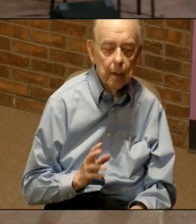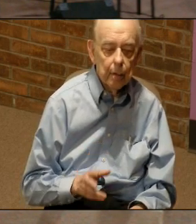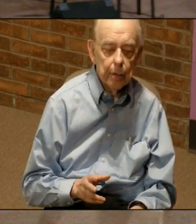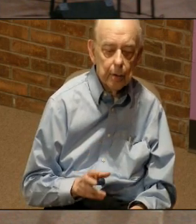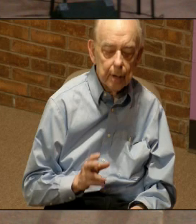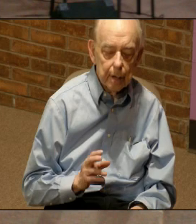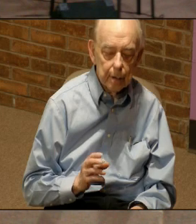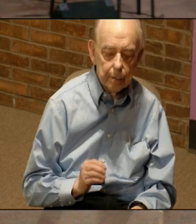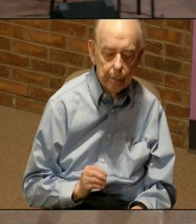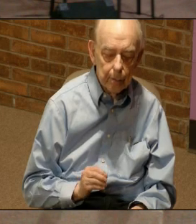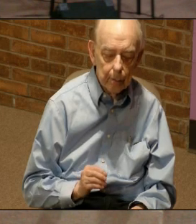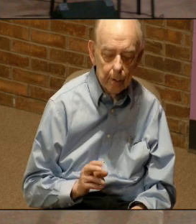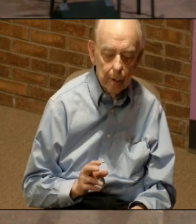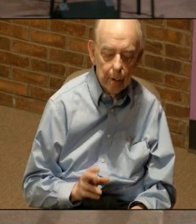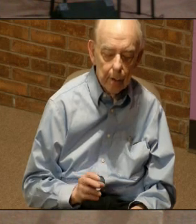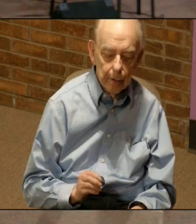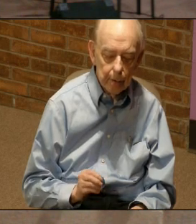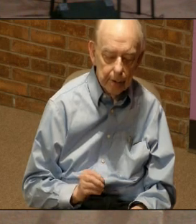Make everybody happy.